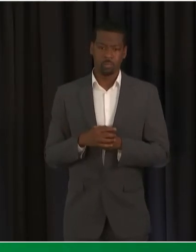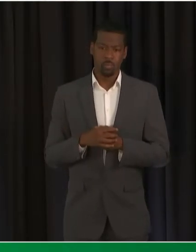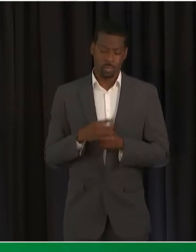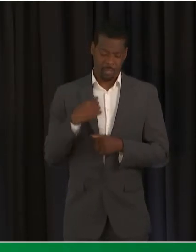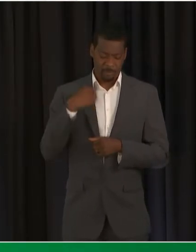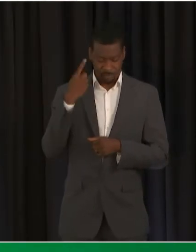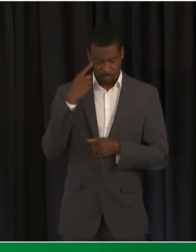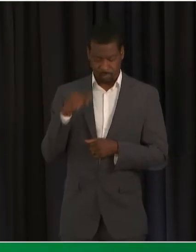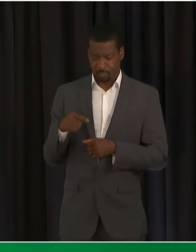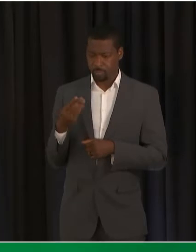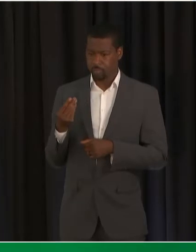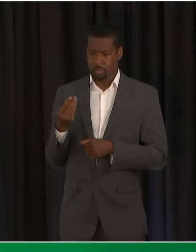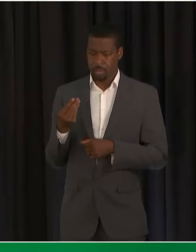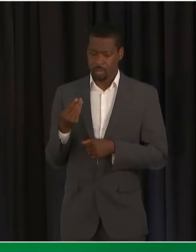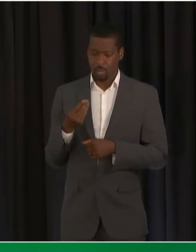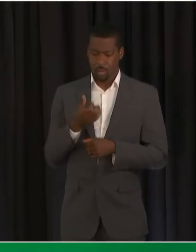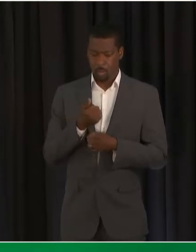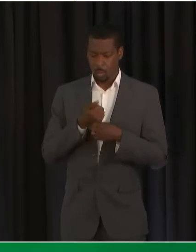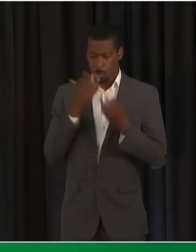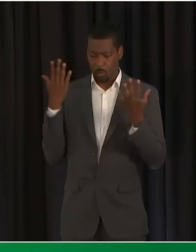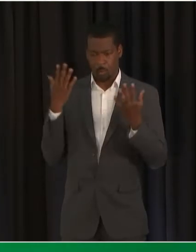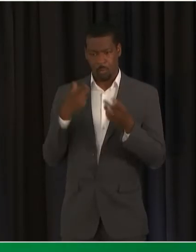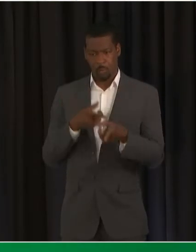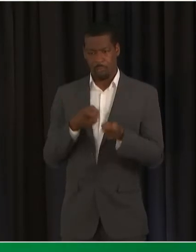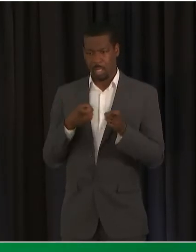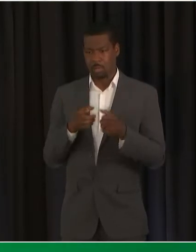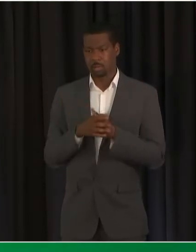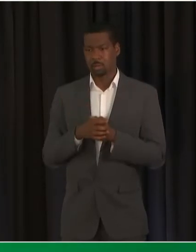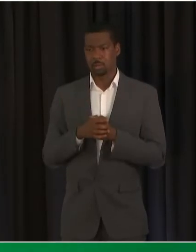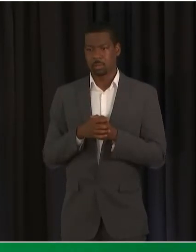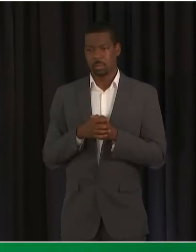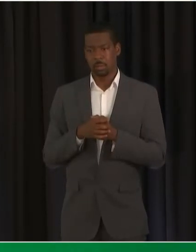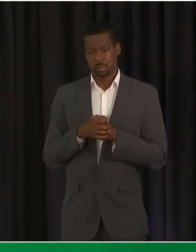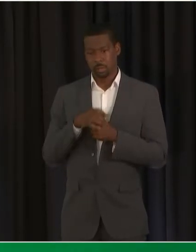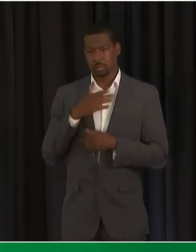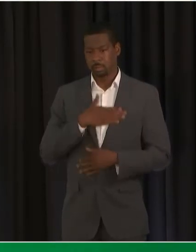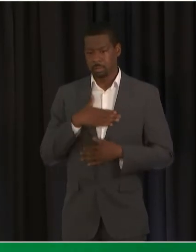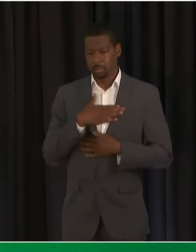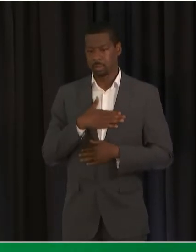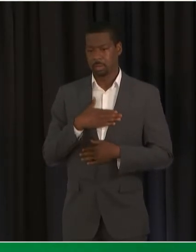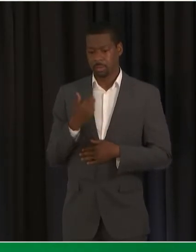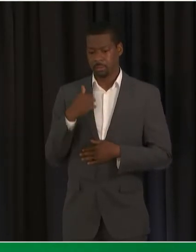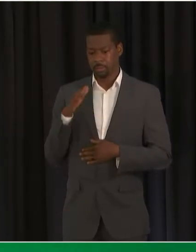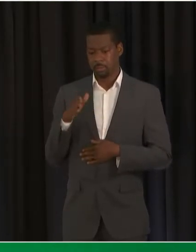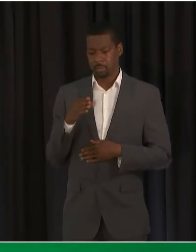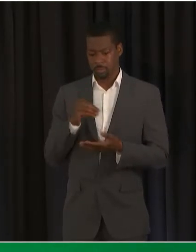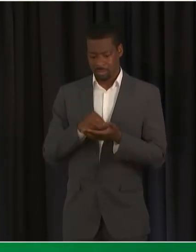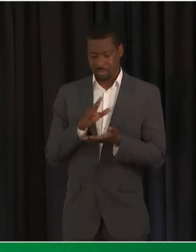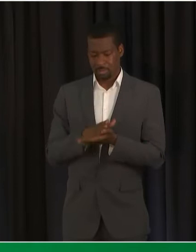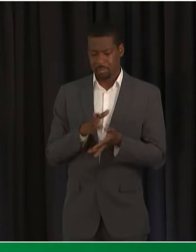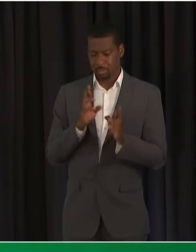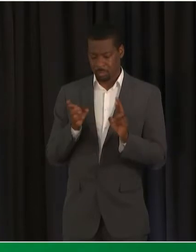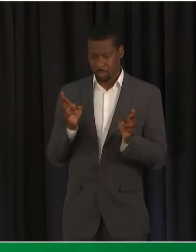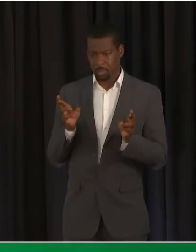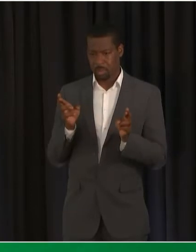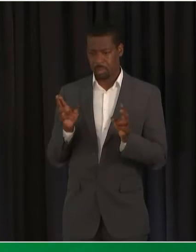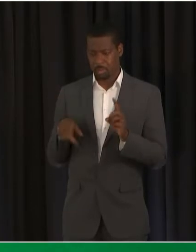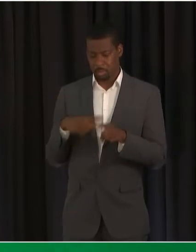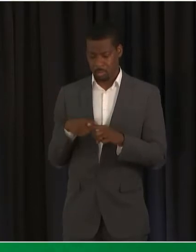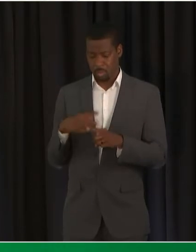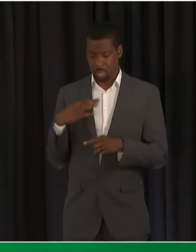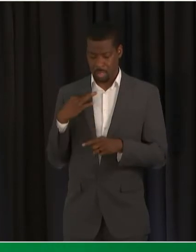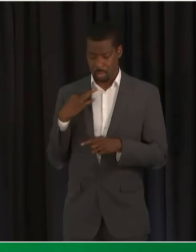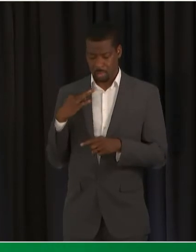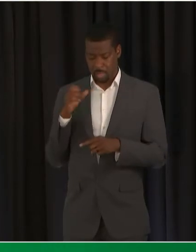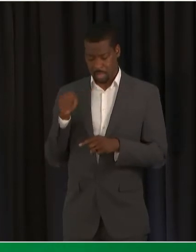I think that the money will go pretty fast, so I hope that you all have the documentation ready so that when you apply, you